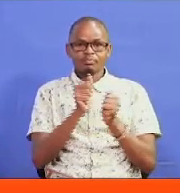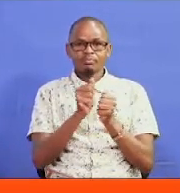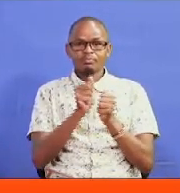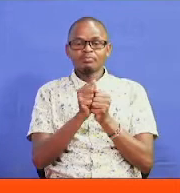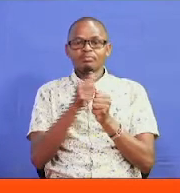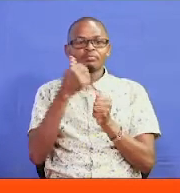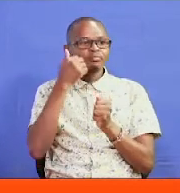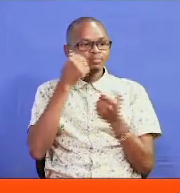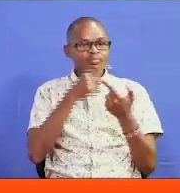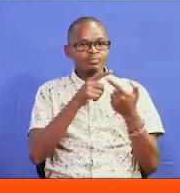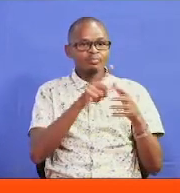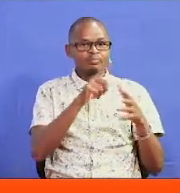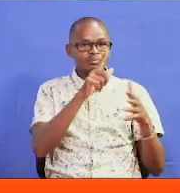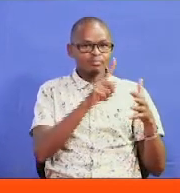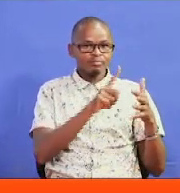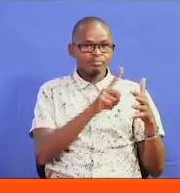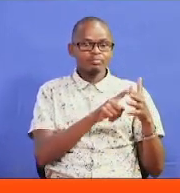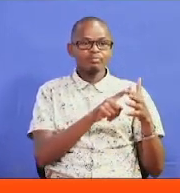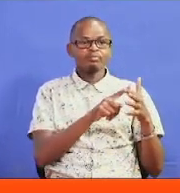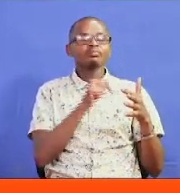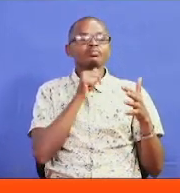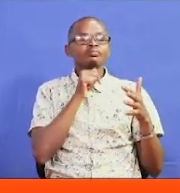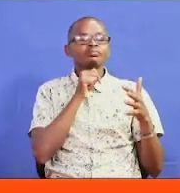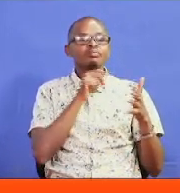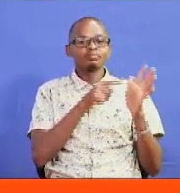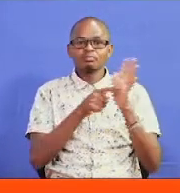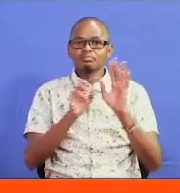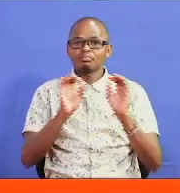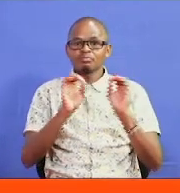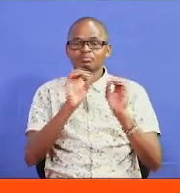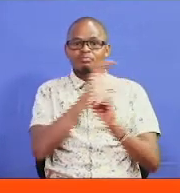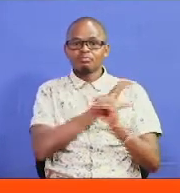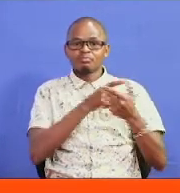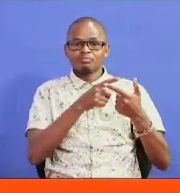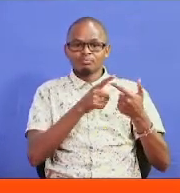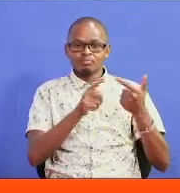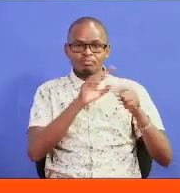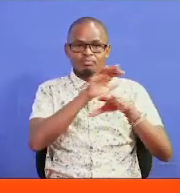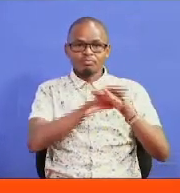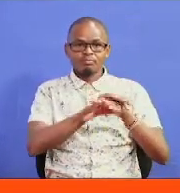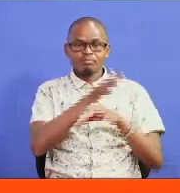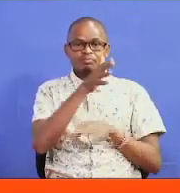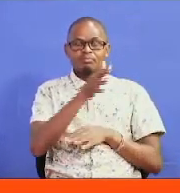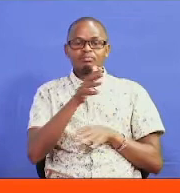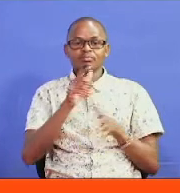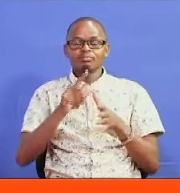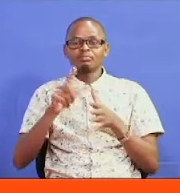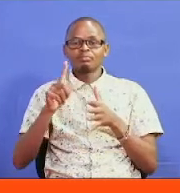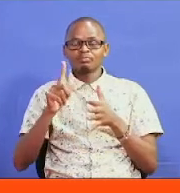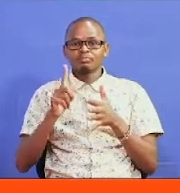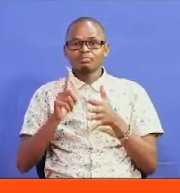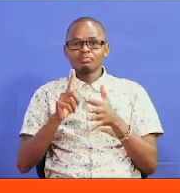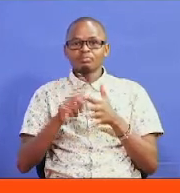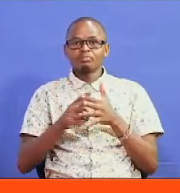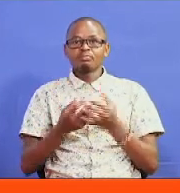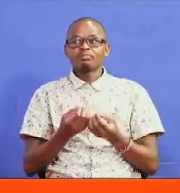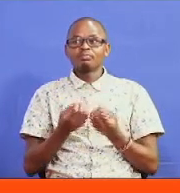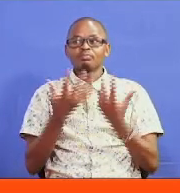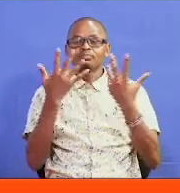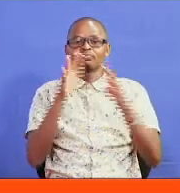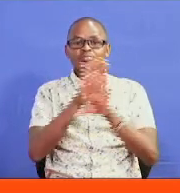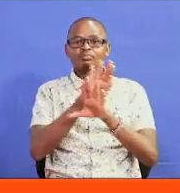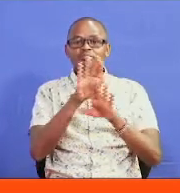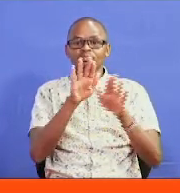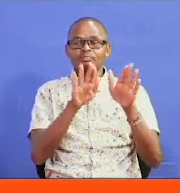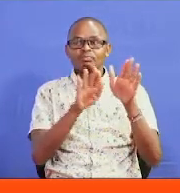zoonotic disease, but then it's not exhibiting any symptoms, but then it gets to you, and then explode